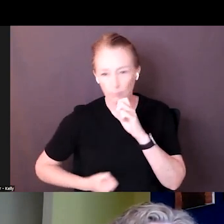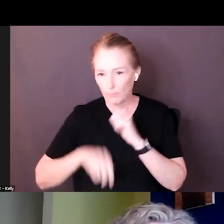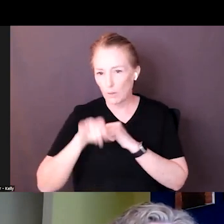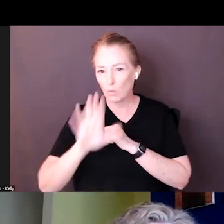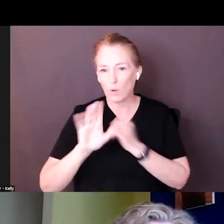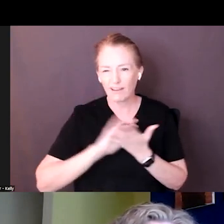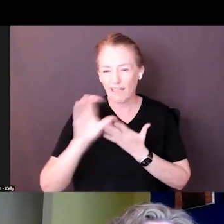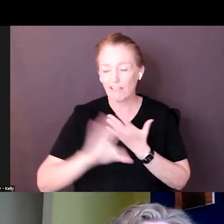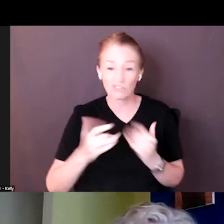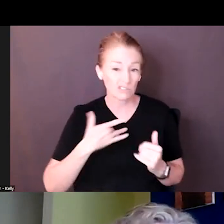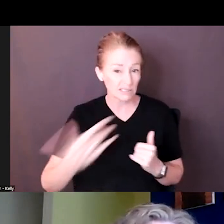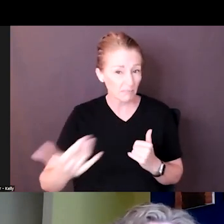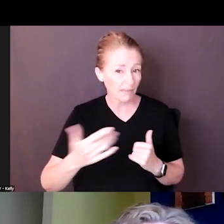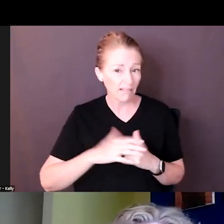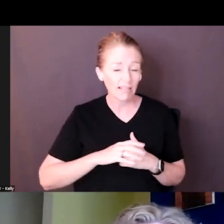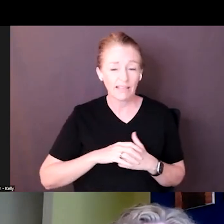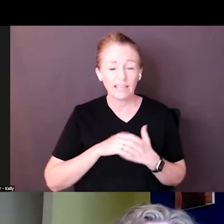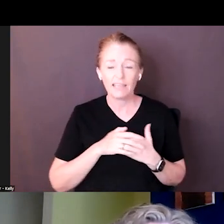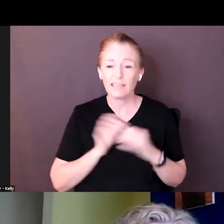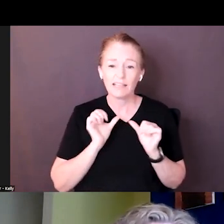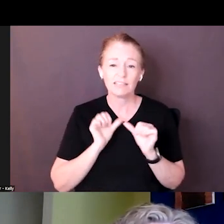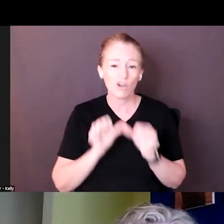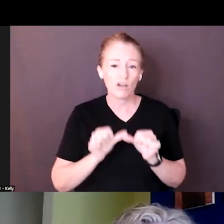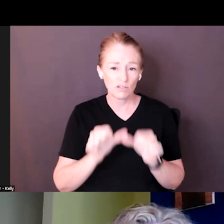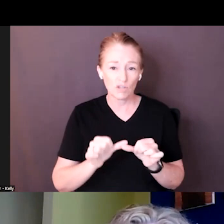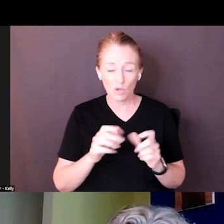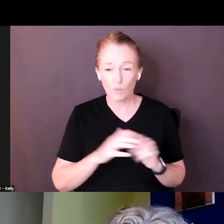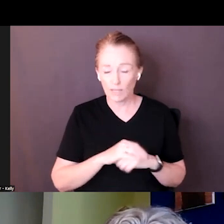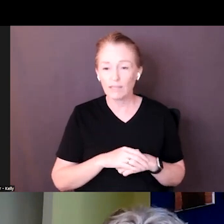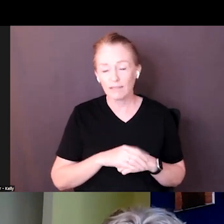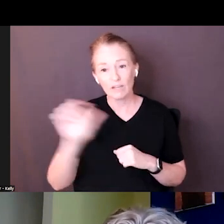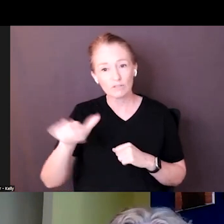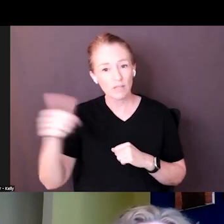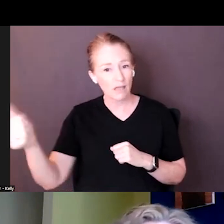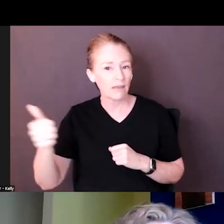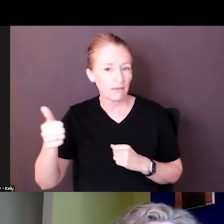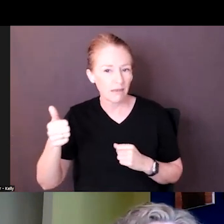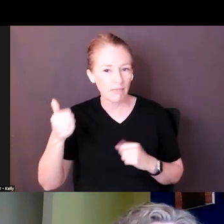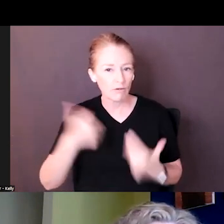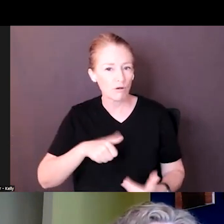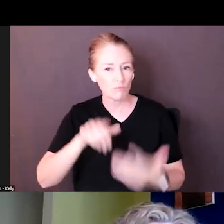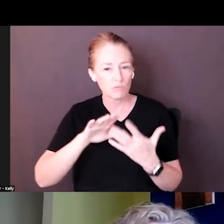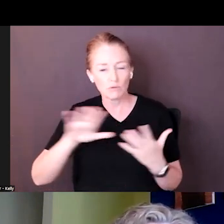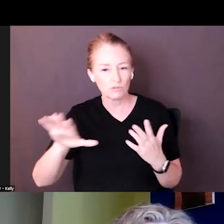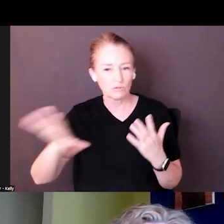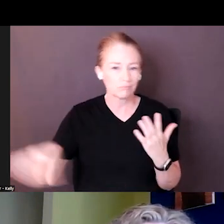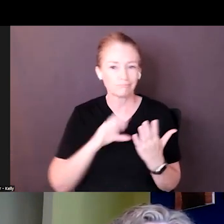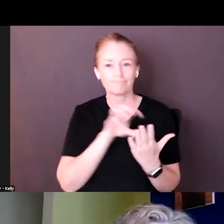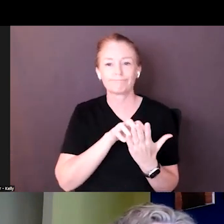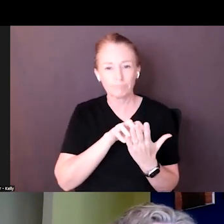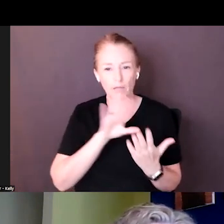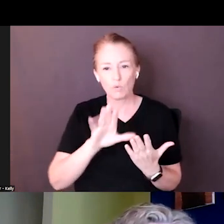a way to get it back on. And so how do I get there now? So you can